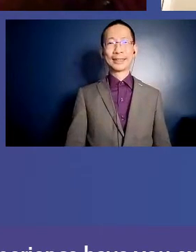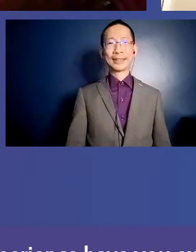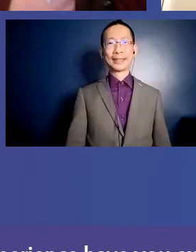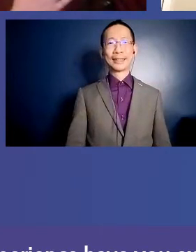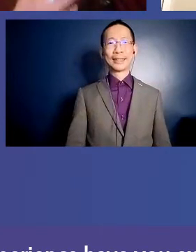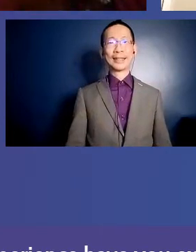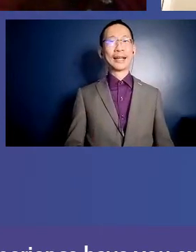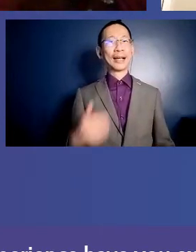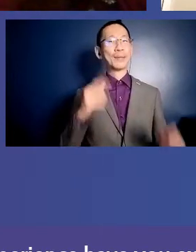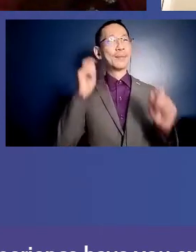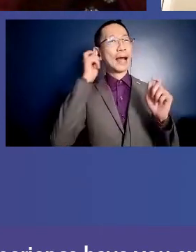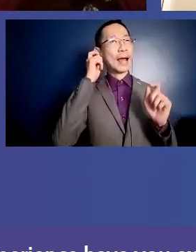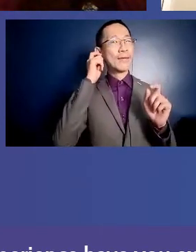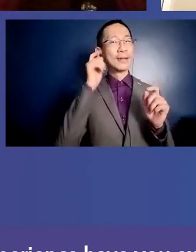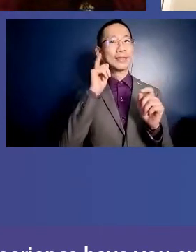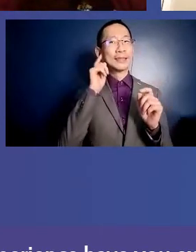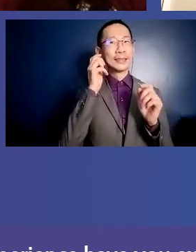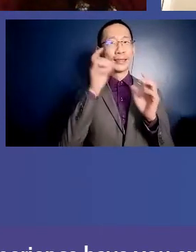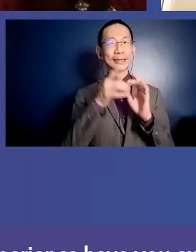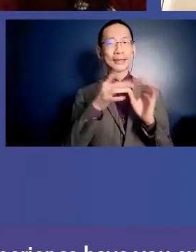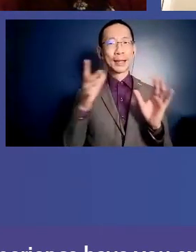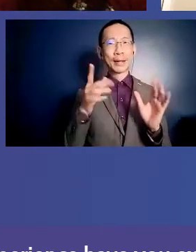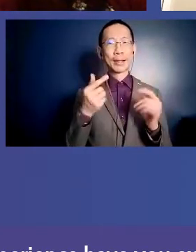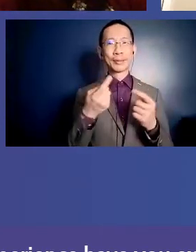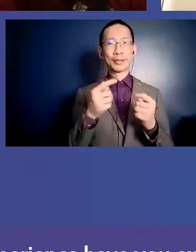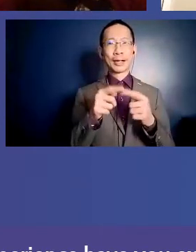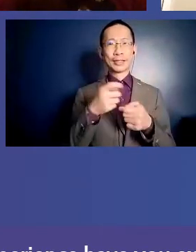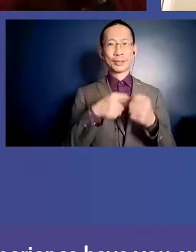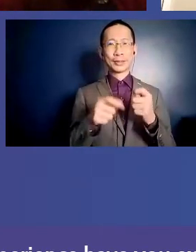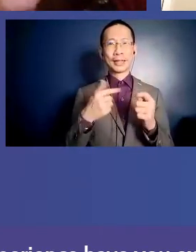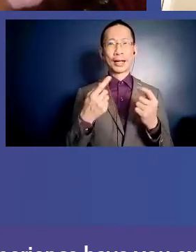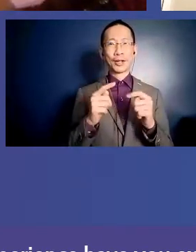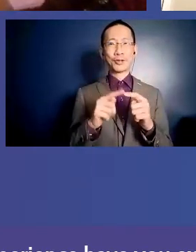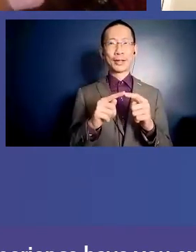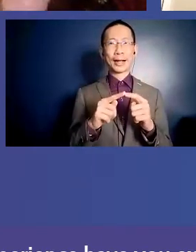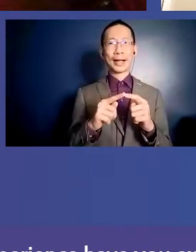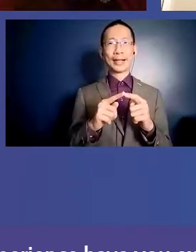my headphone just came out. Let me see if I can switch it. I'm sorry. I'll try to vamp while I can.